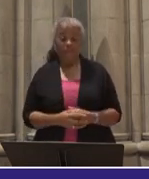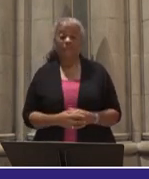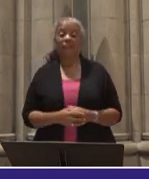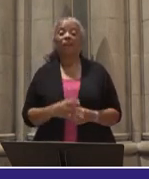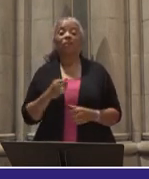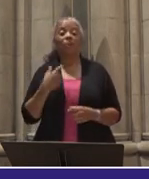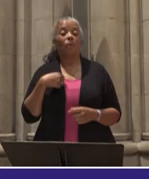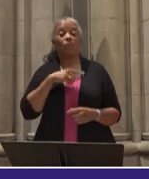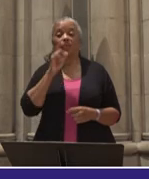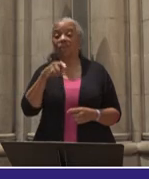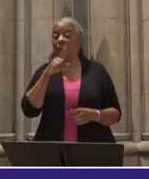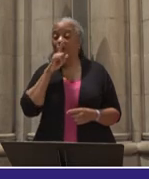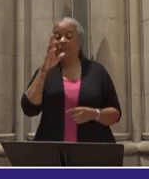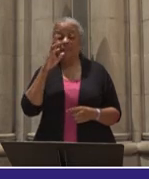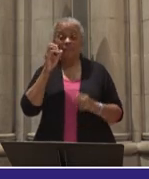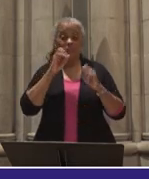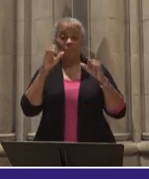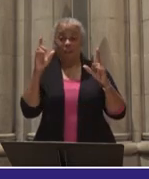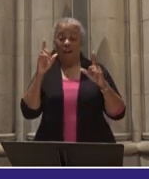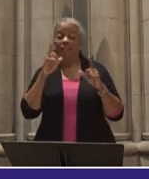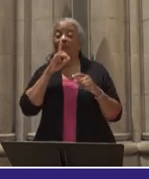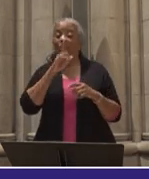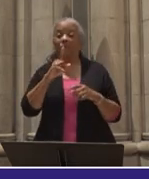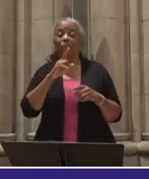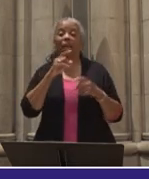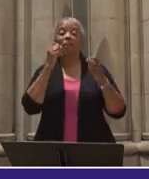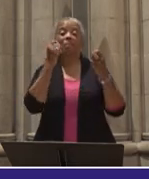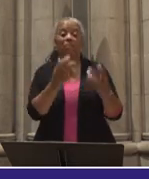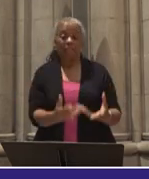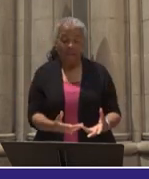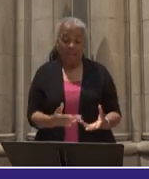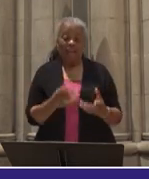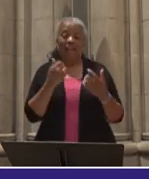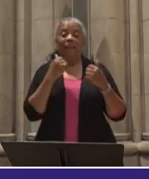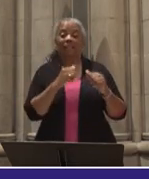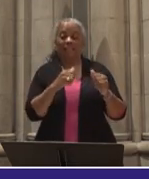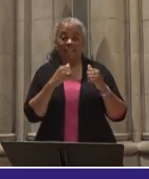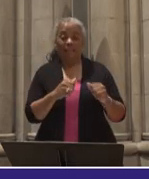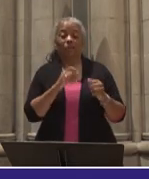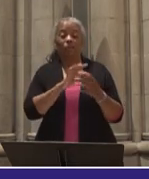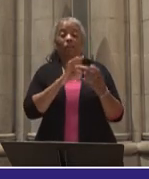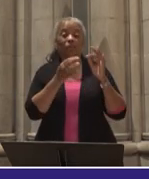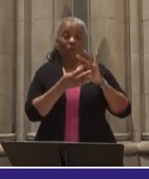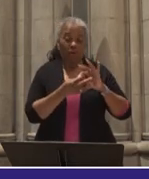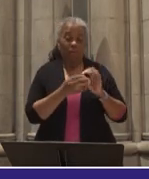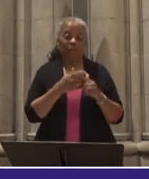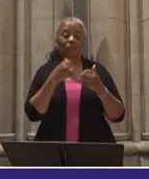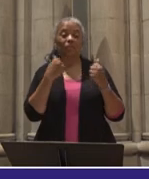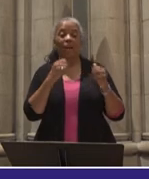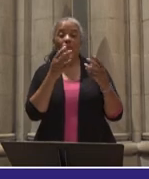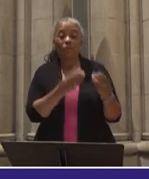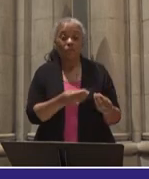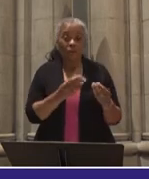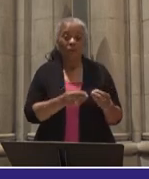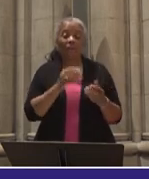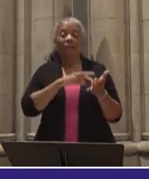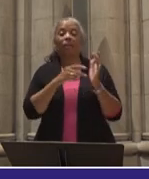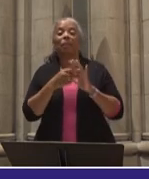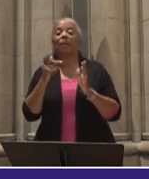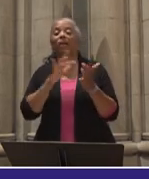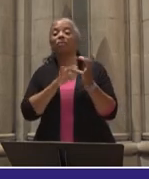come as no surprise that there have been interpretive attempts over time to soften the meaning of Jesus' demand